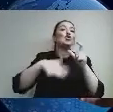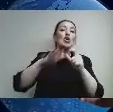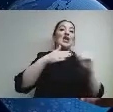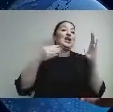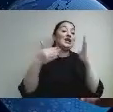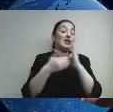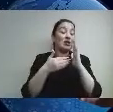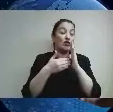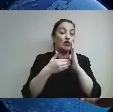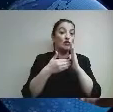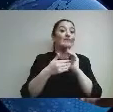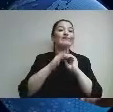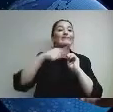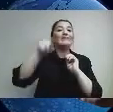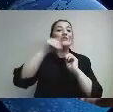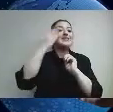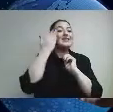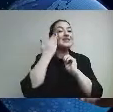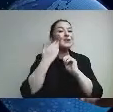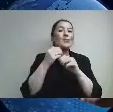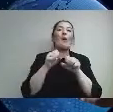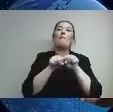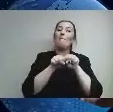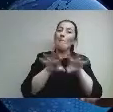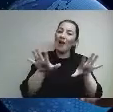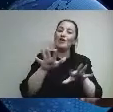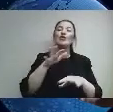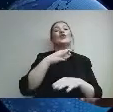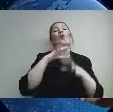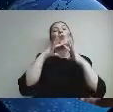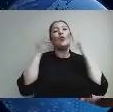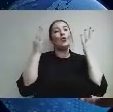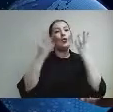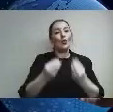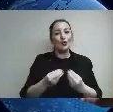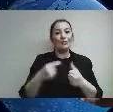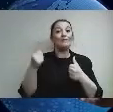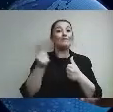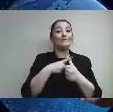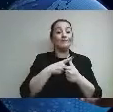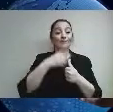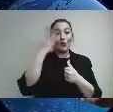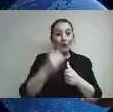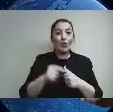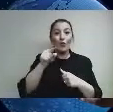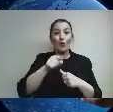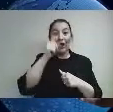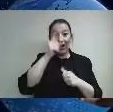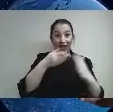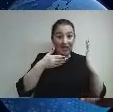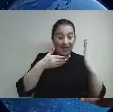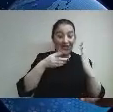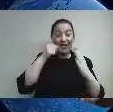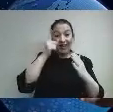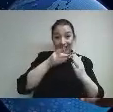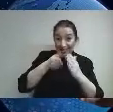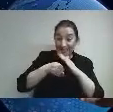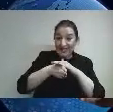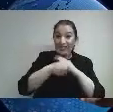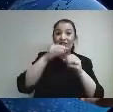I would like to thank you very much for this kind introduction about the award. That's also a great source